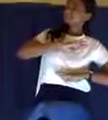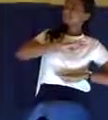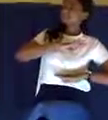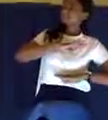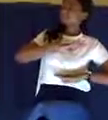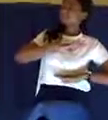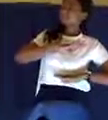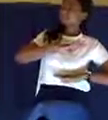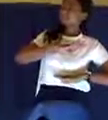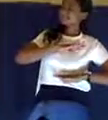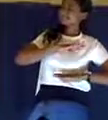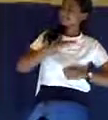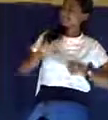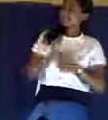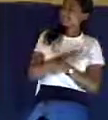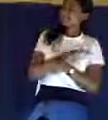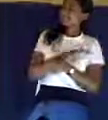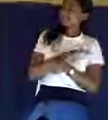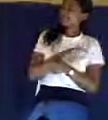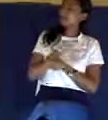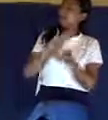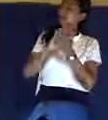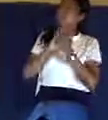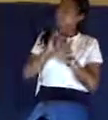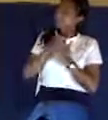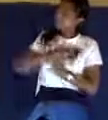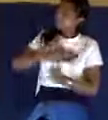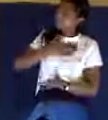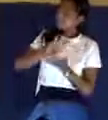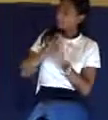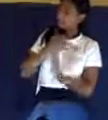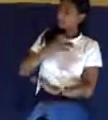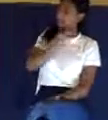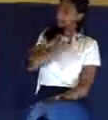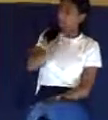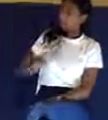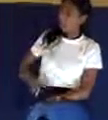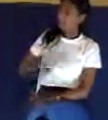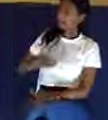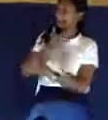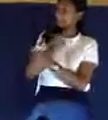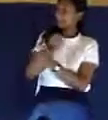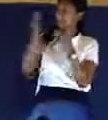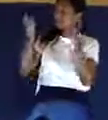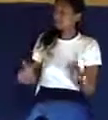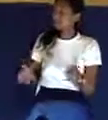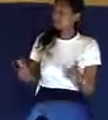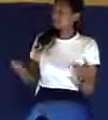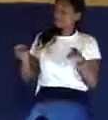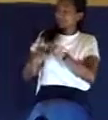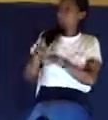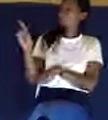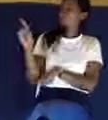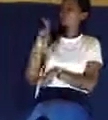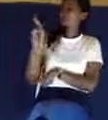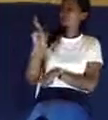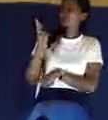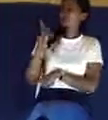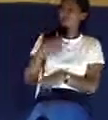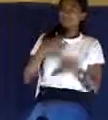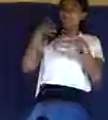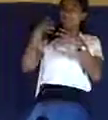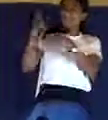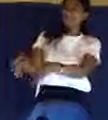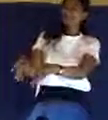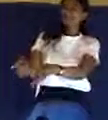Would you please be my Savior, be my Lord? Like Ruth, I turn away